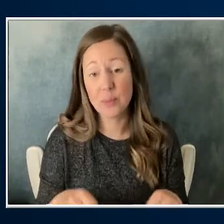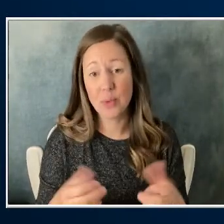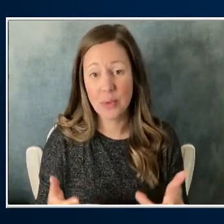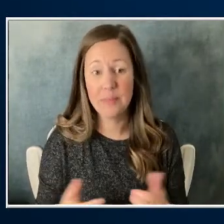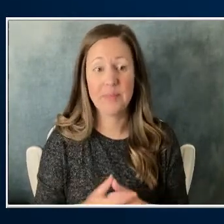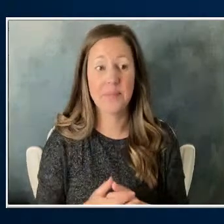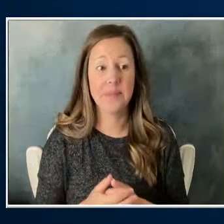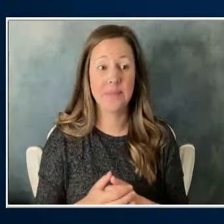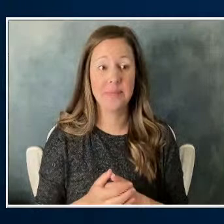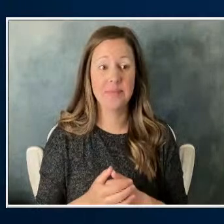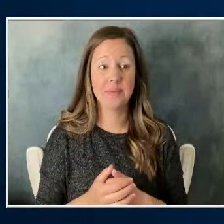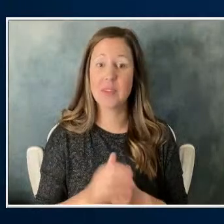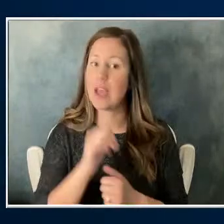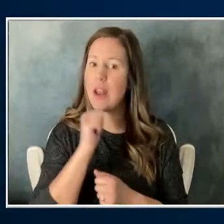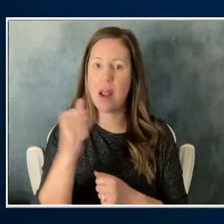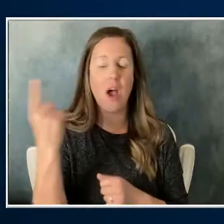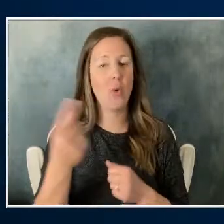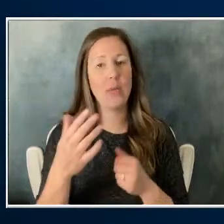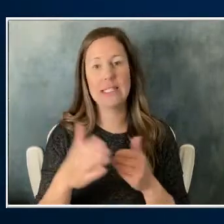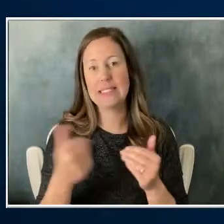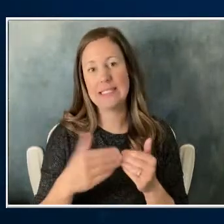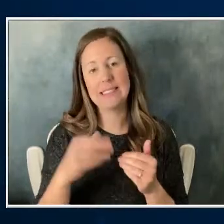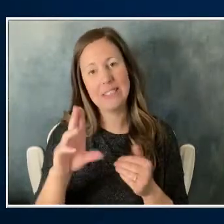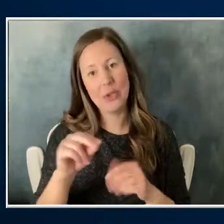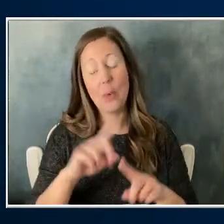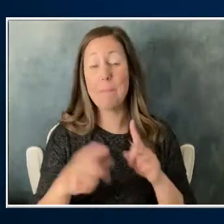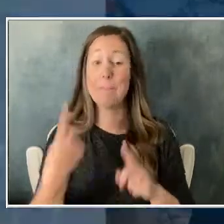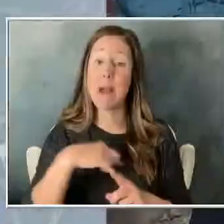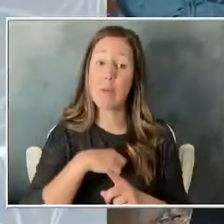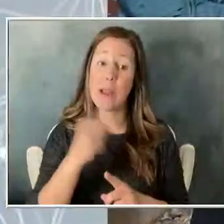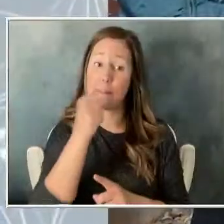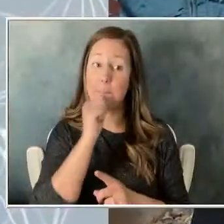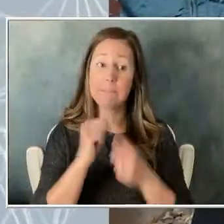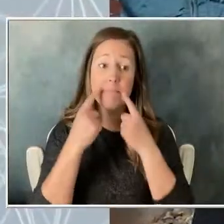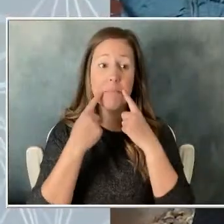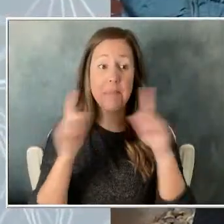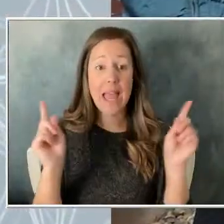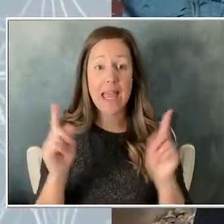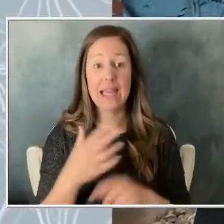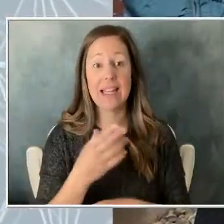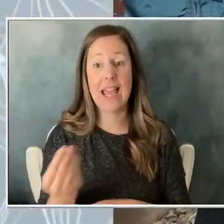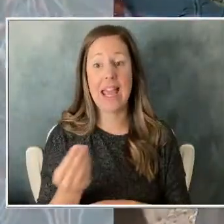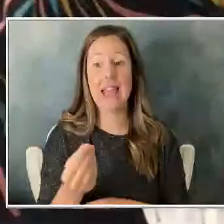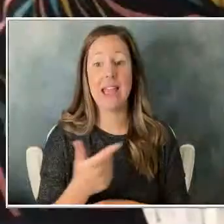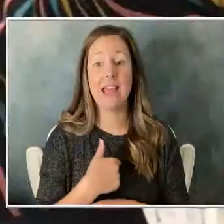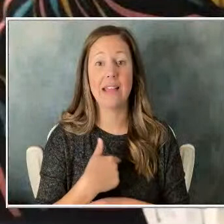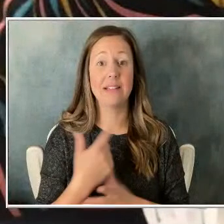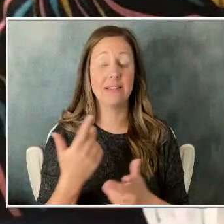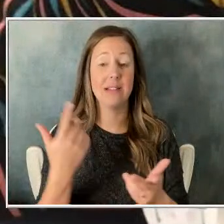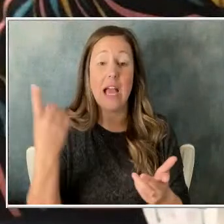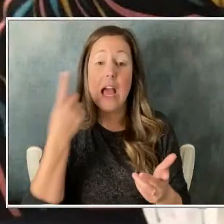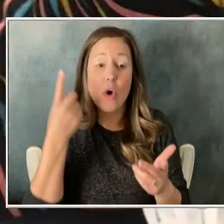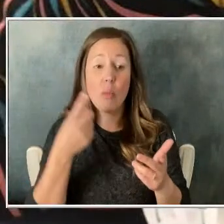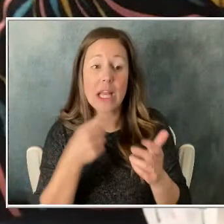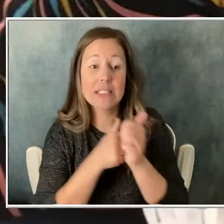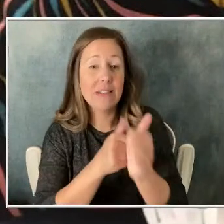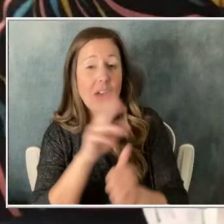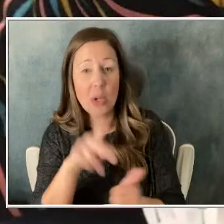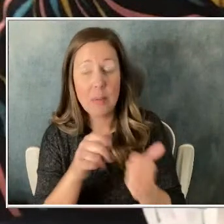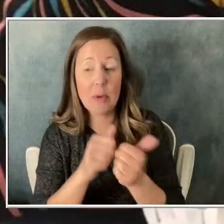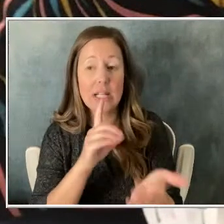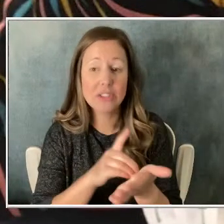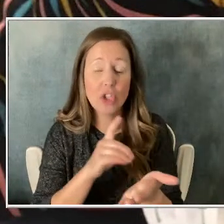always easy, but we made it. And I always trusted my doctors, the patients. They know what